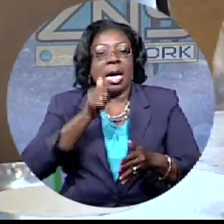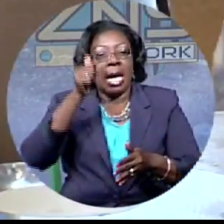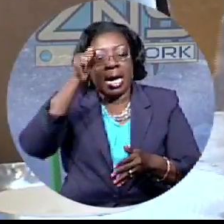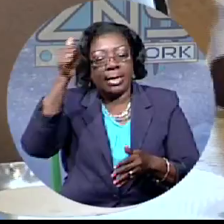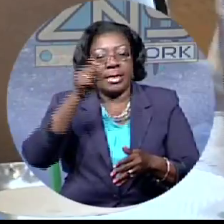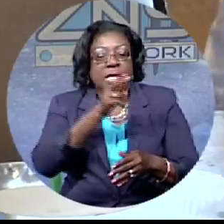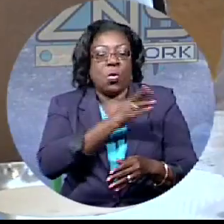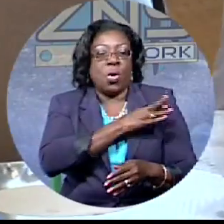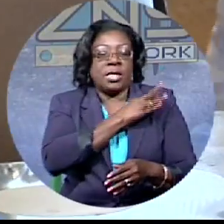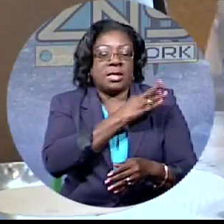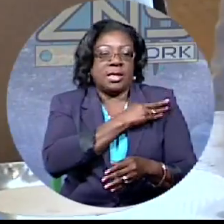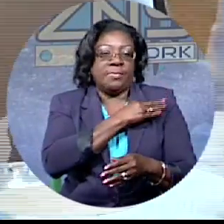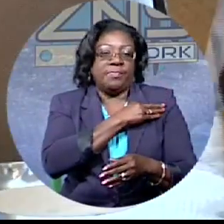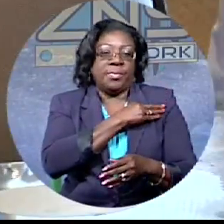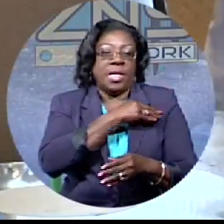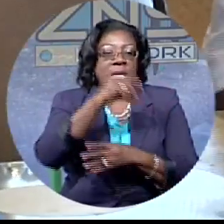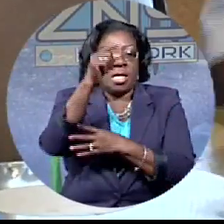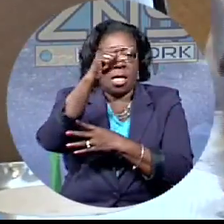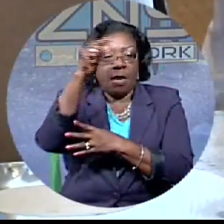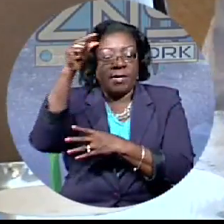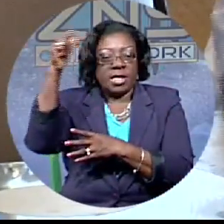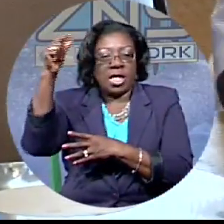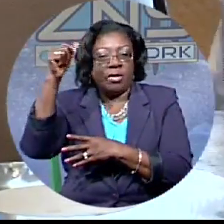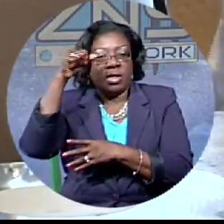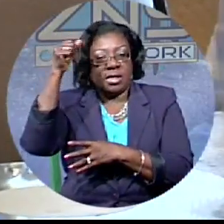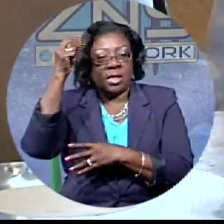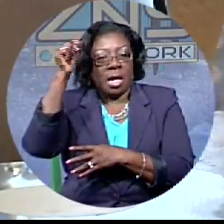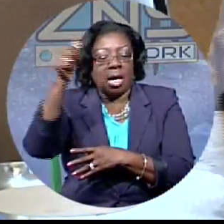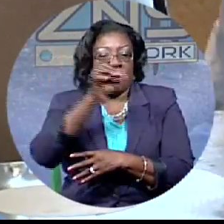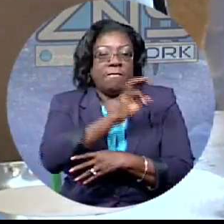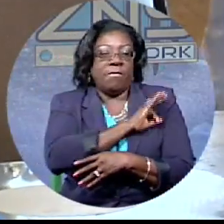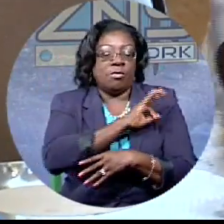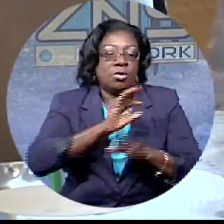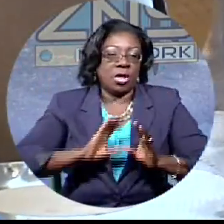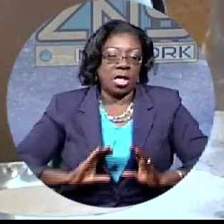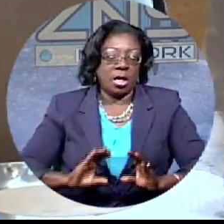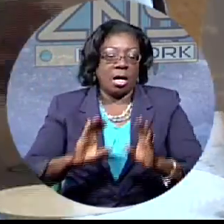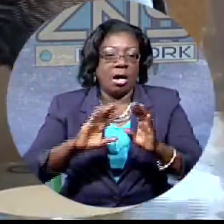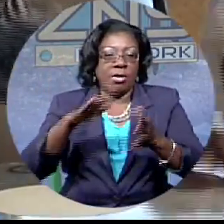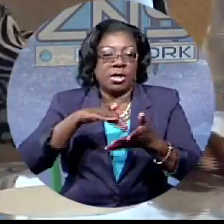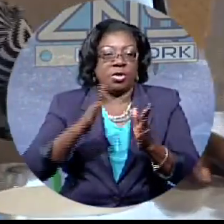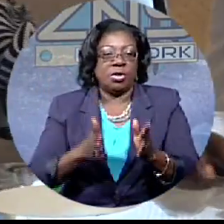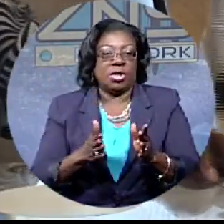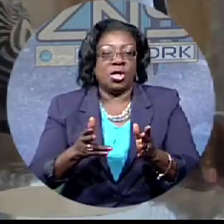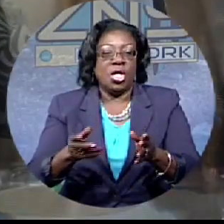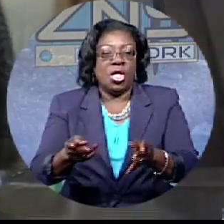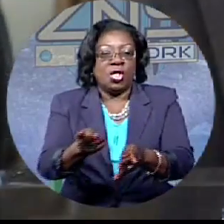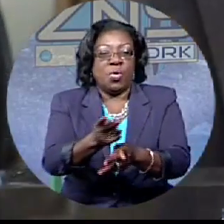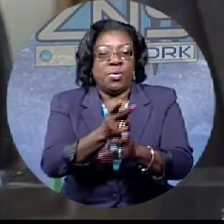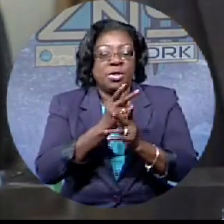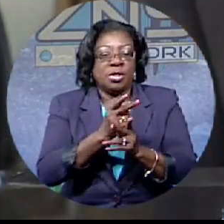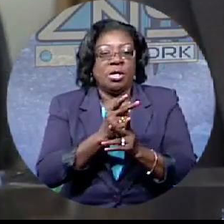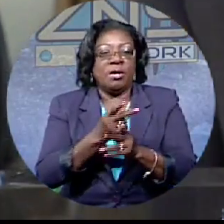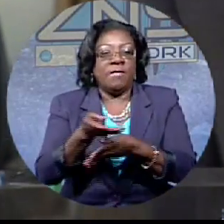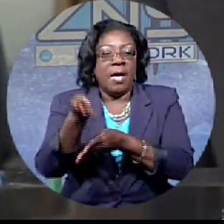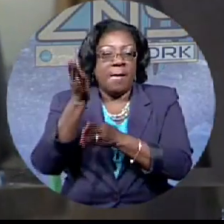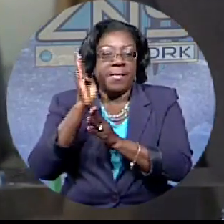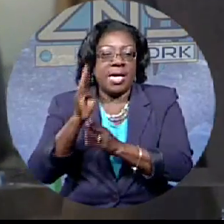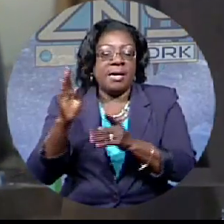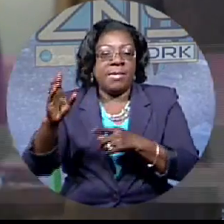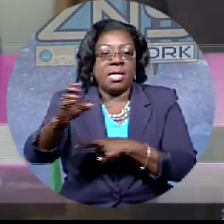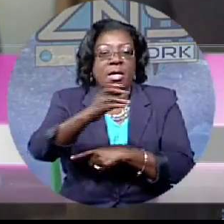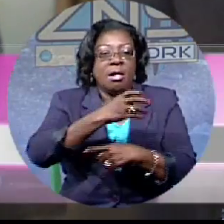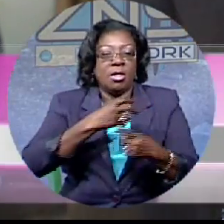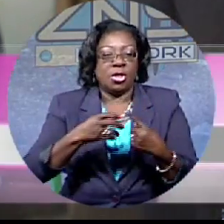performance prompted Governor General His Excellency Sir Arthur Folkes to encourage students to preserve Bahamian culture. But we should not